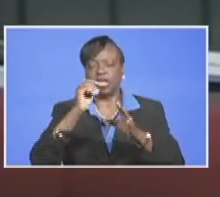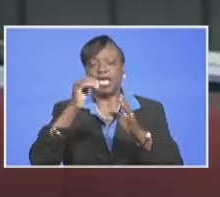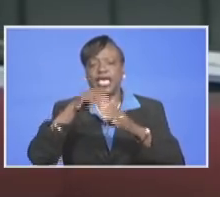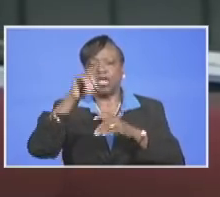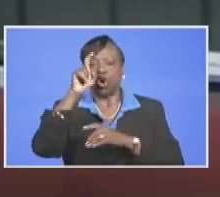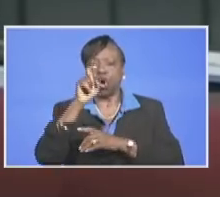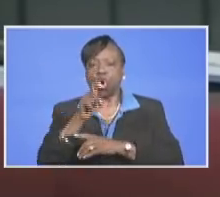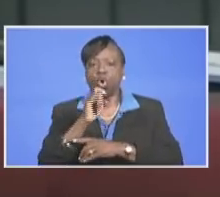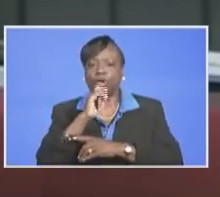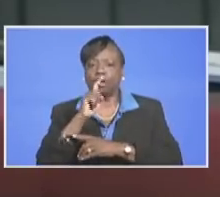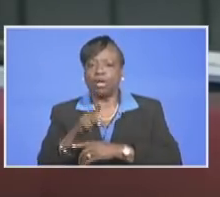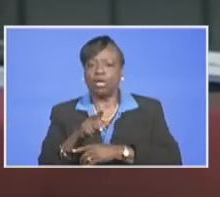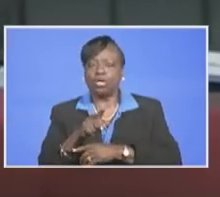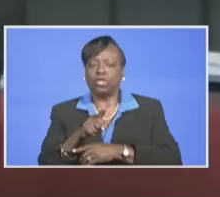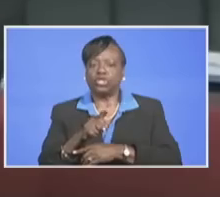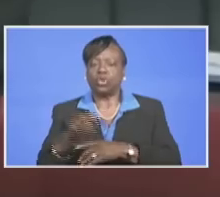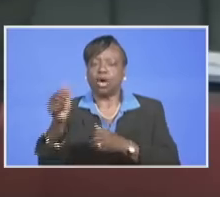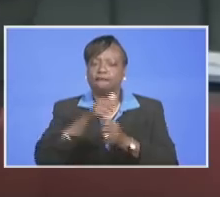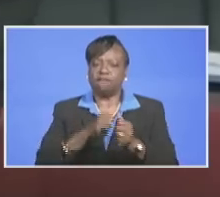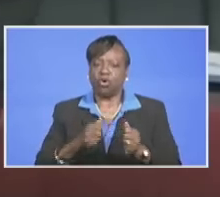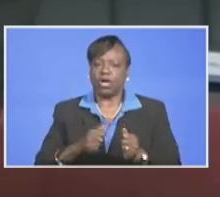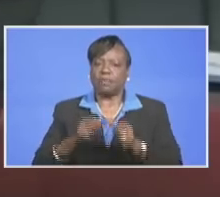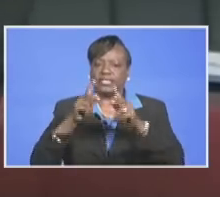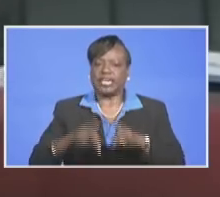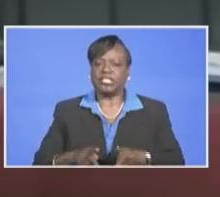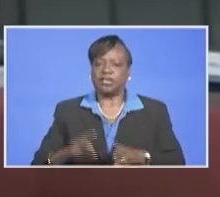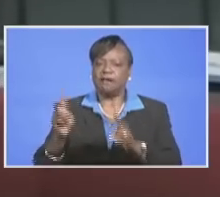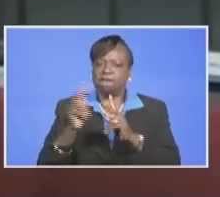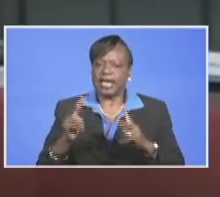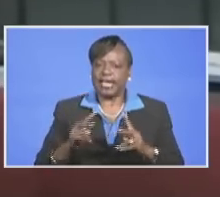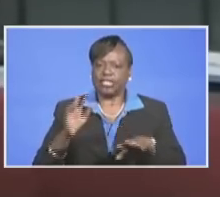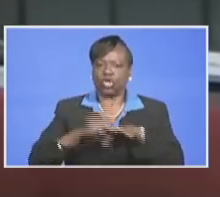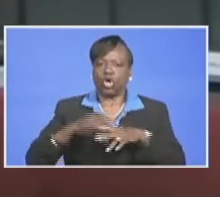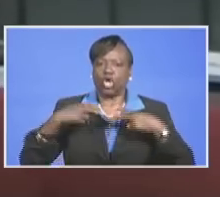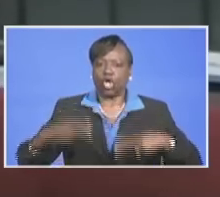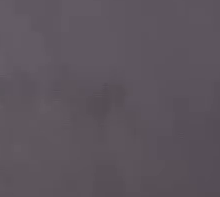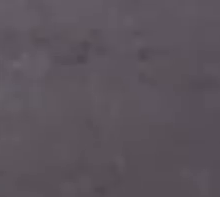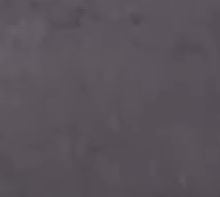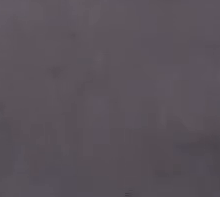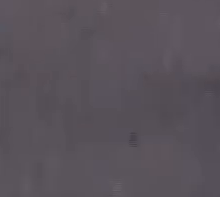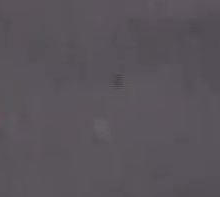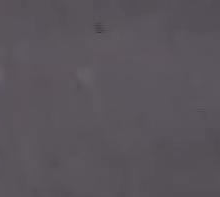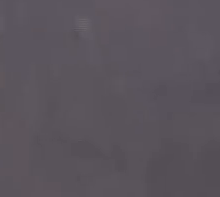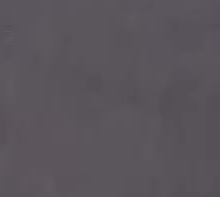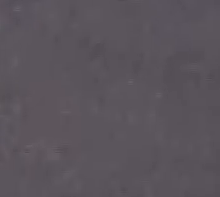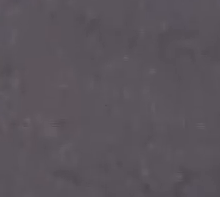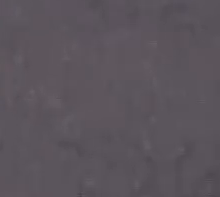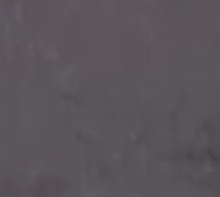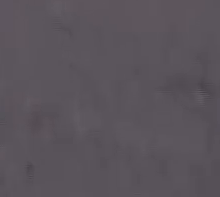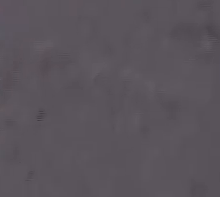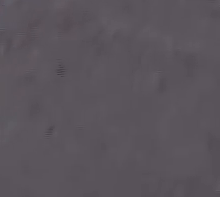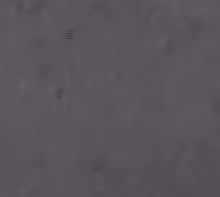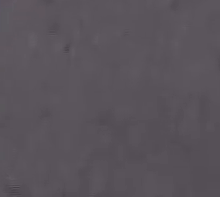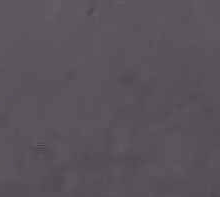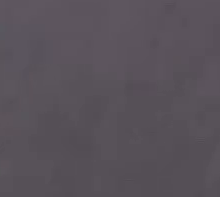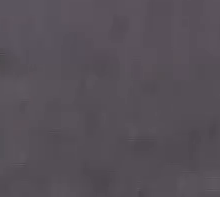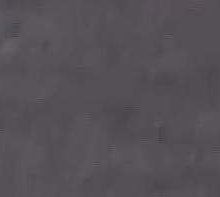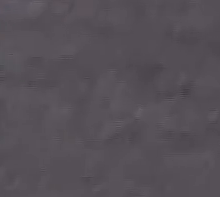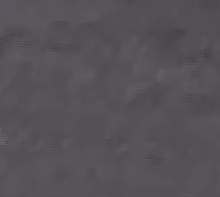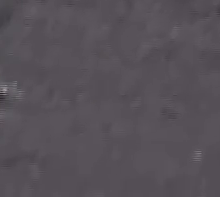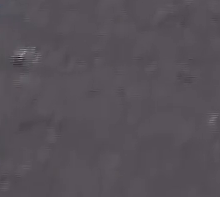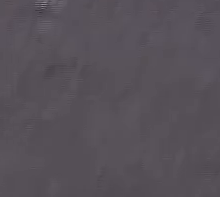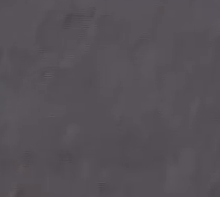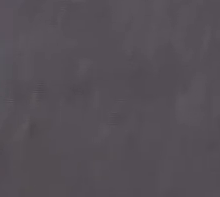order to avoid potential violations on human rights. Still ahead, testimony in the Frank Smith